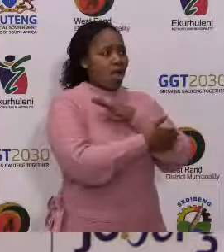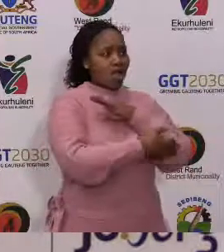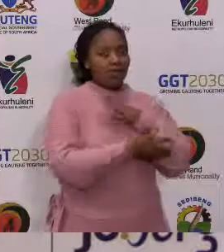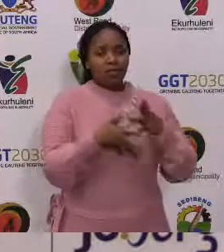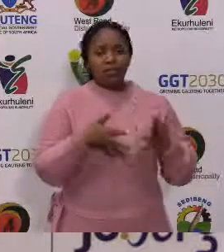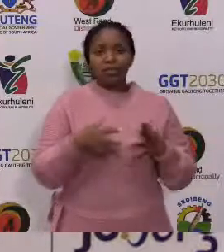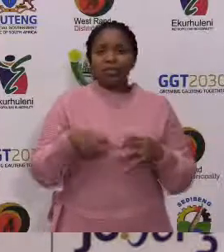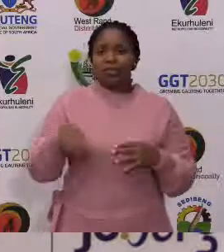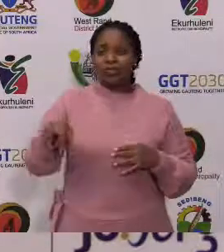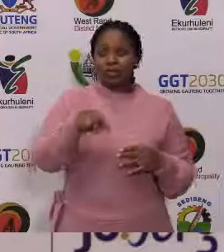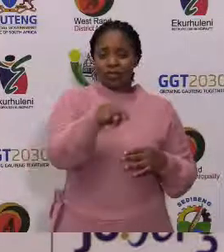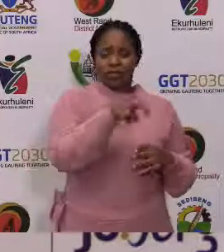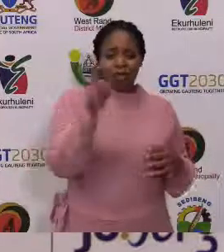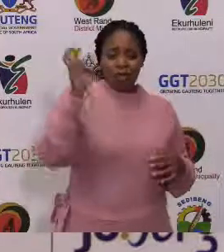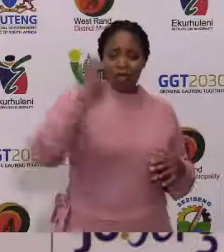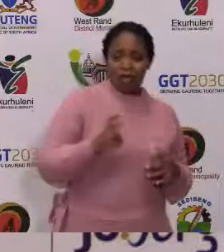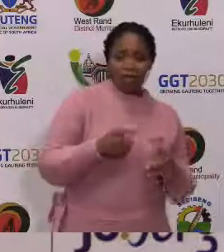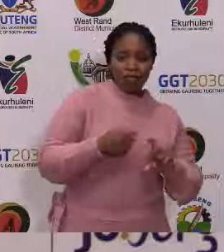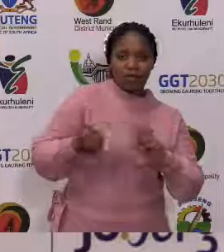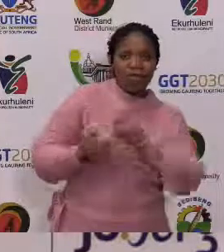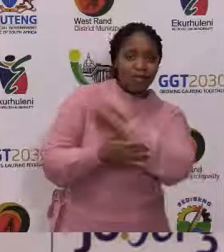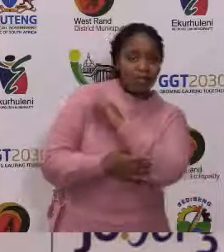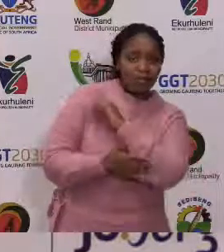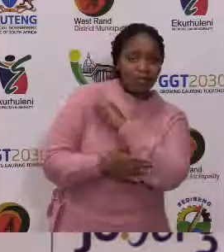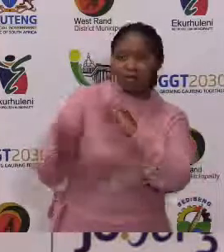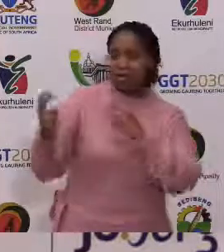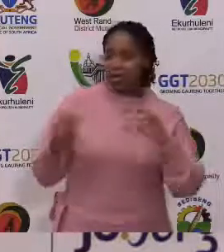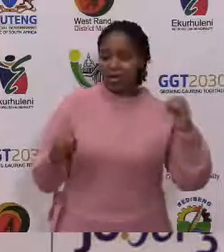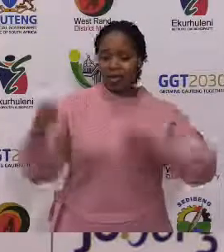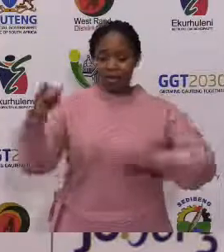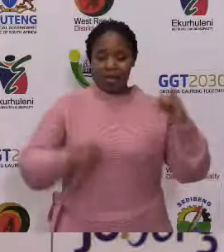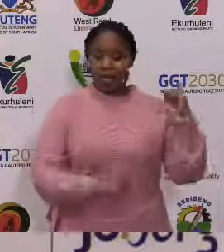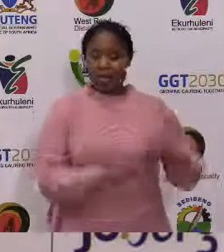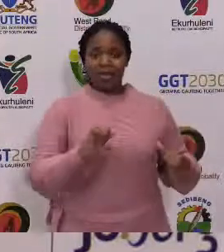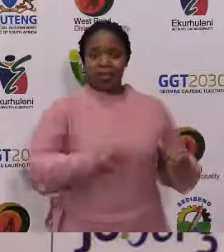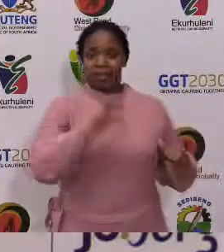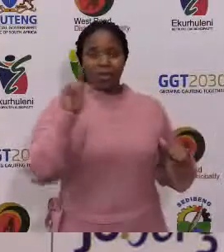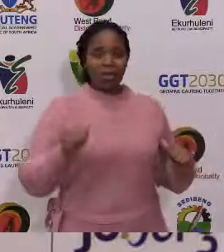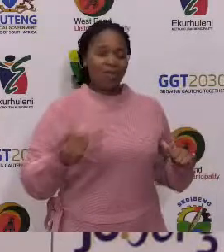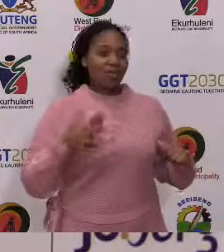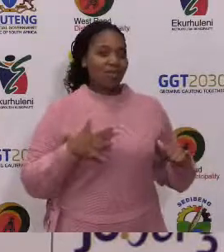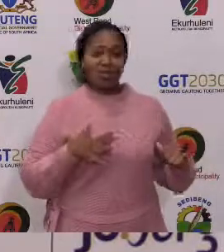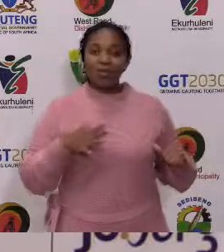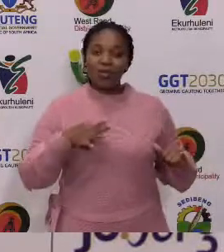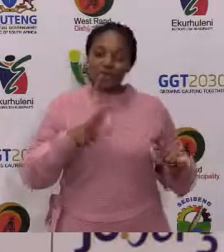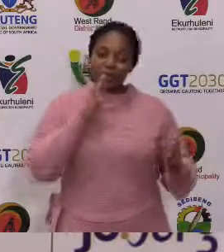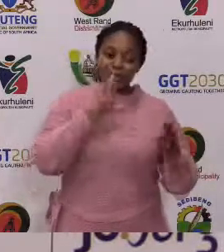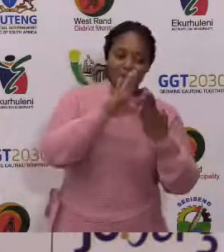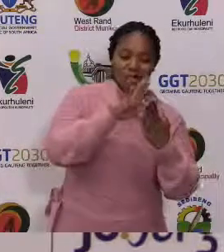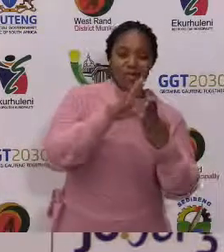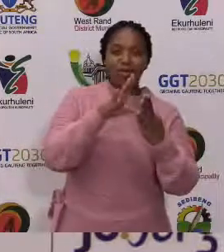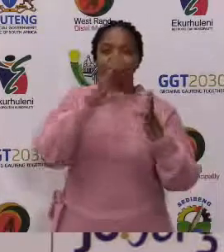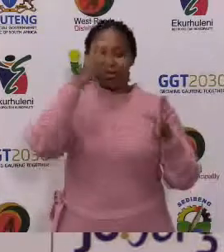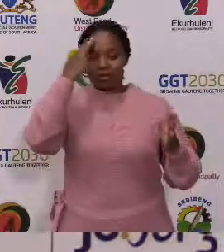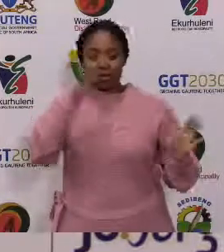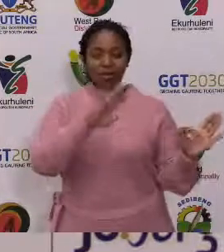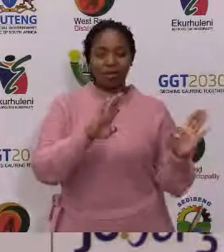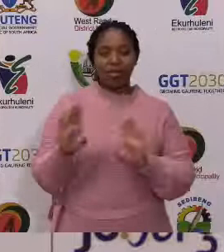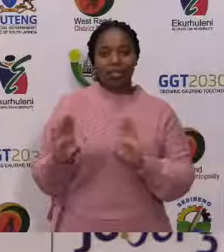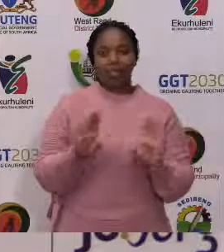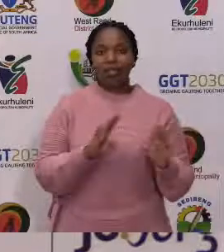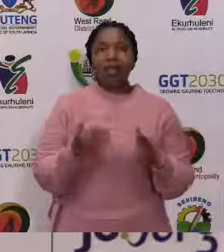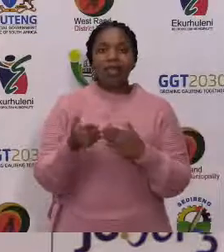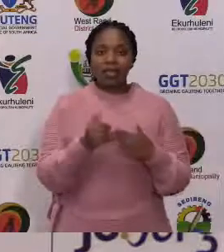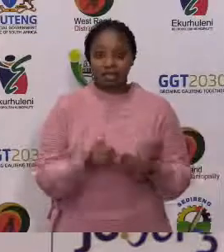travelers from that country and that country, we want a comprehensive approach. We want a comprehensive approach that says